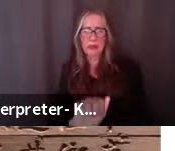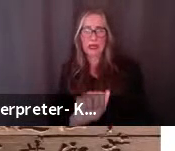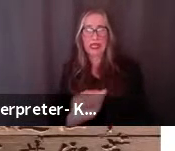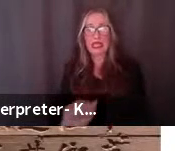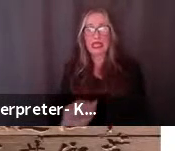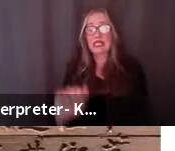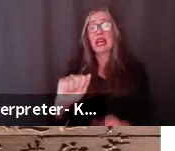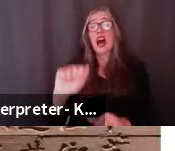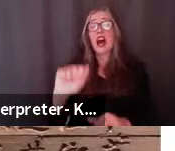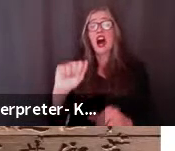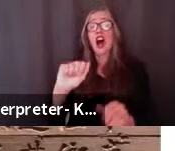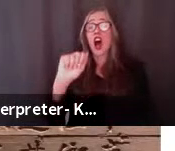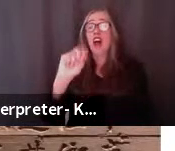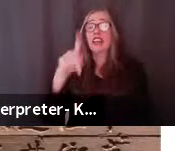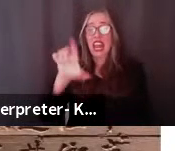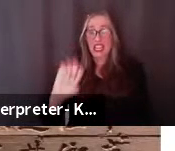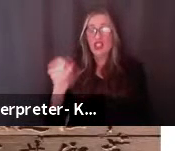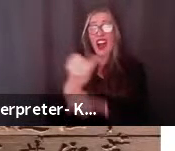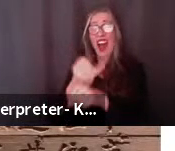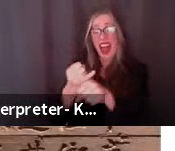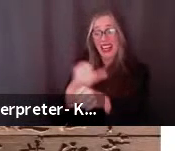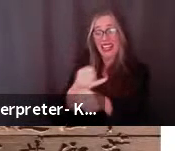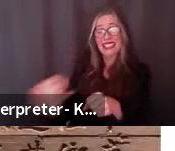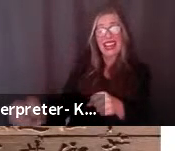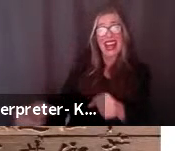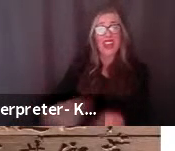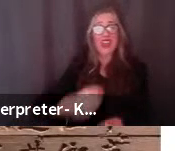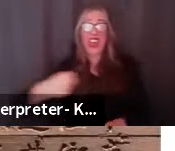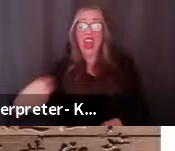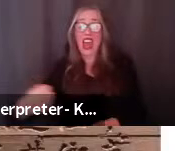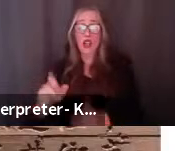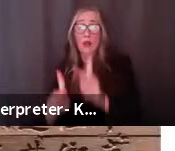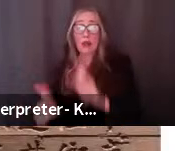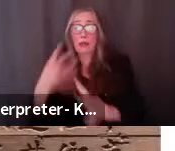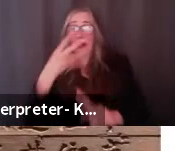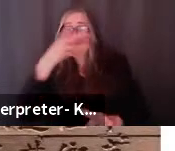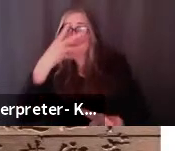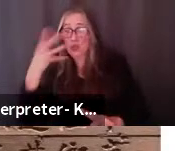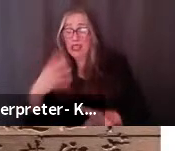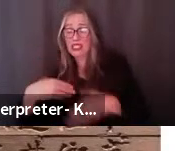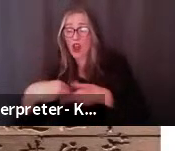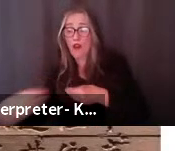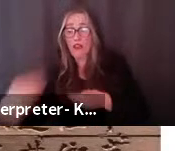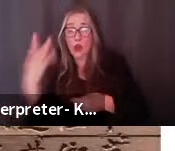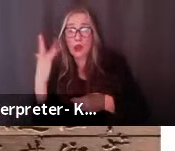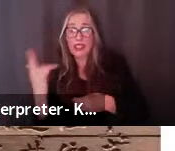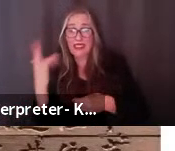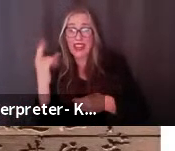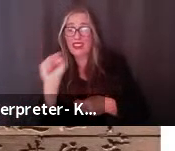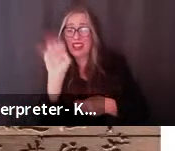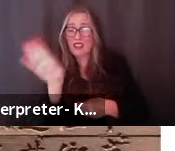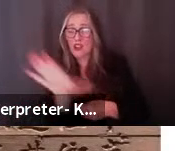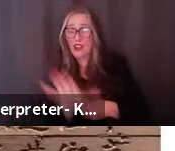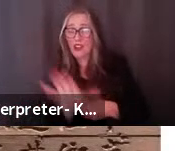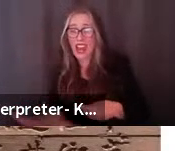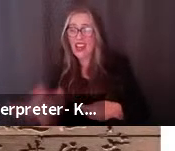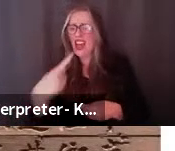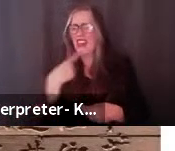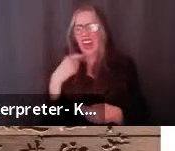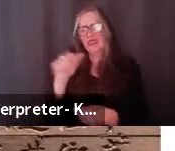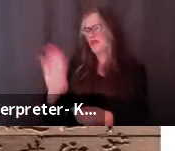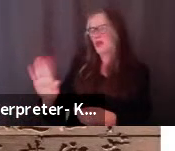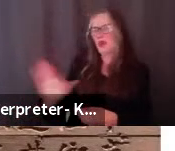detained and excluded immigrants off the coast of california if invasive medical exams found them unfit or likely to be a public